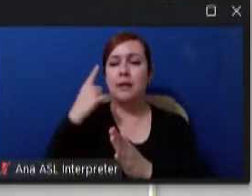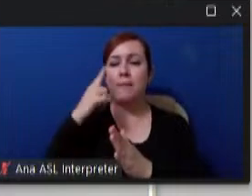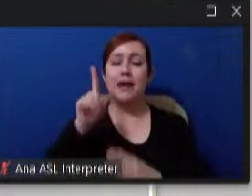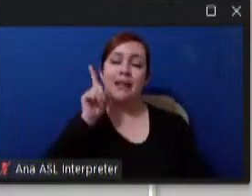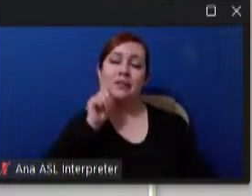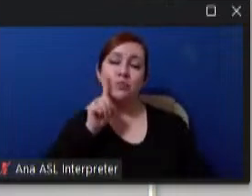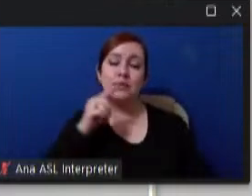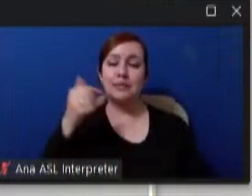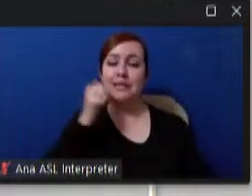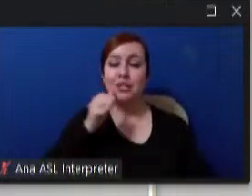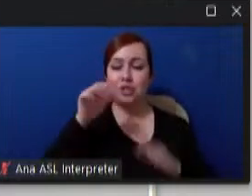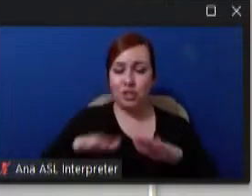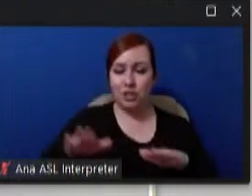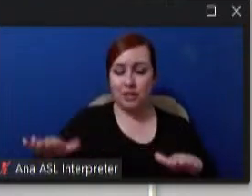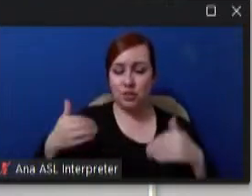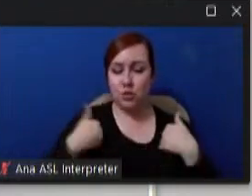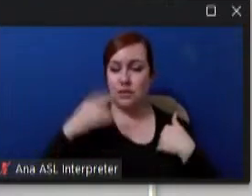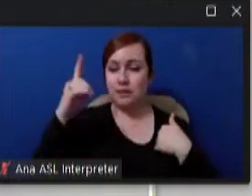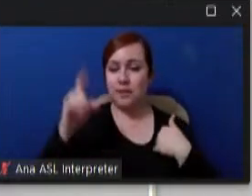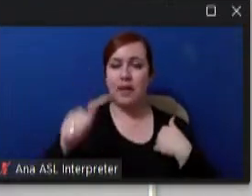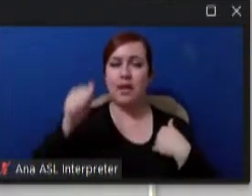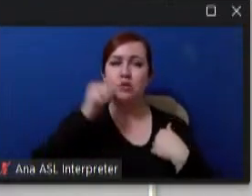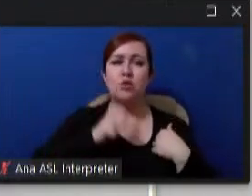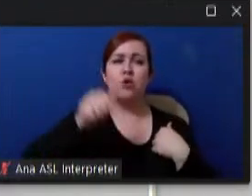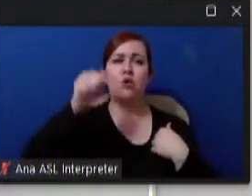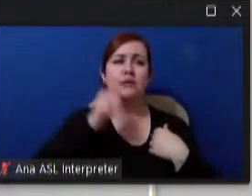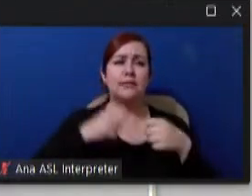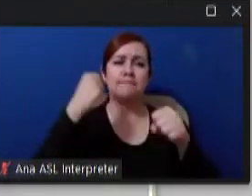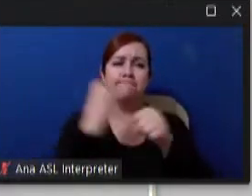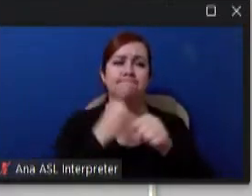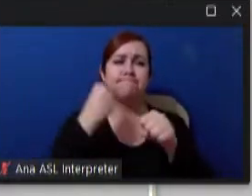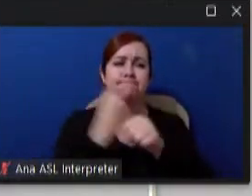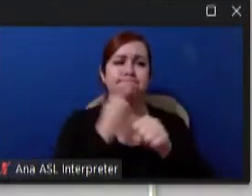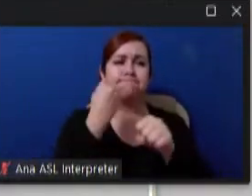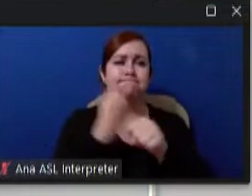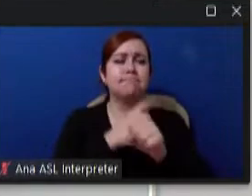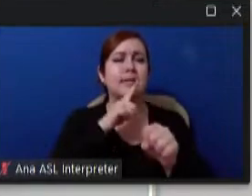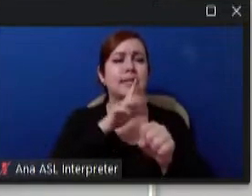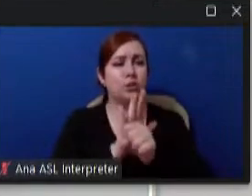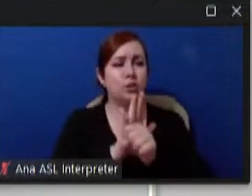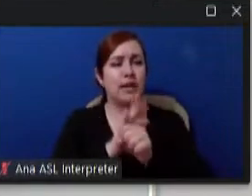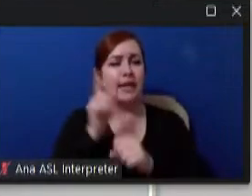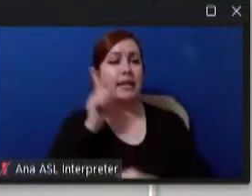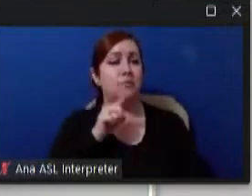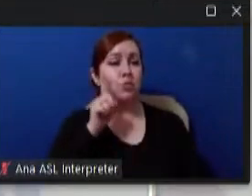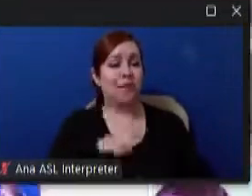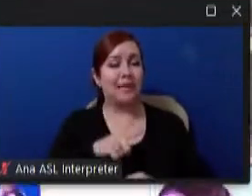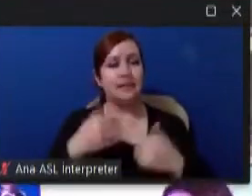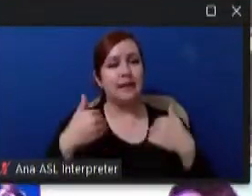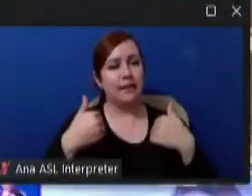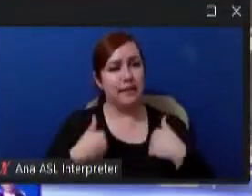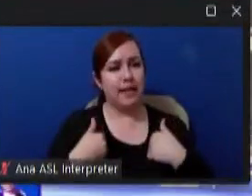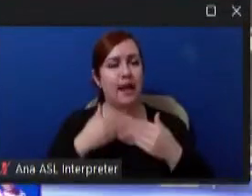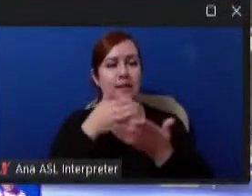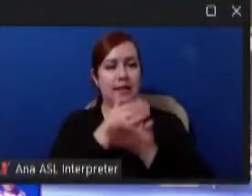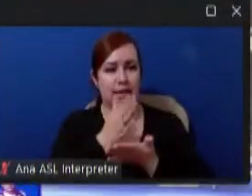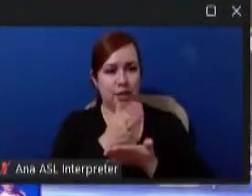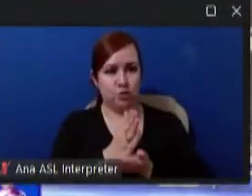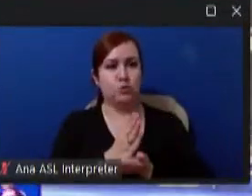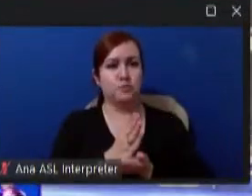the rights of girls and women with disabilities who do it every day. Thank you.